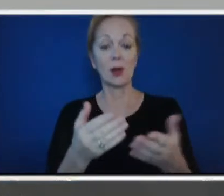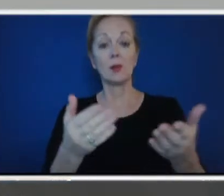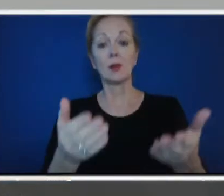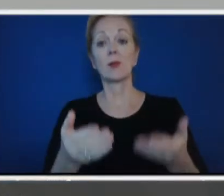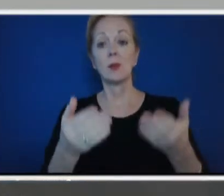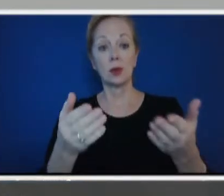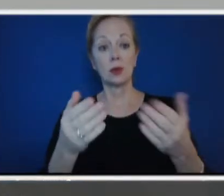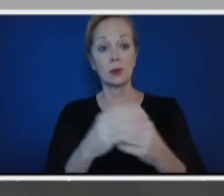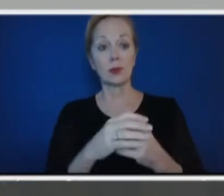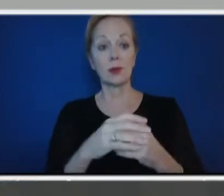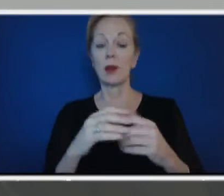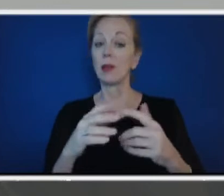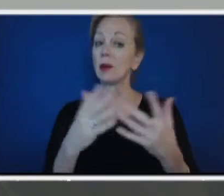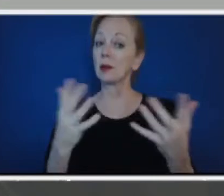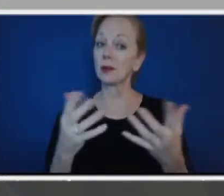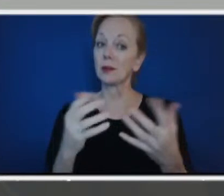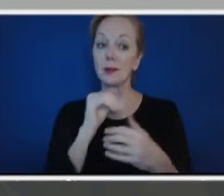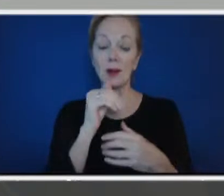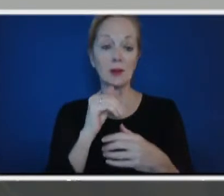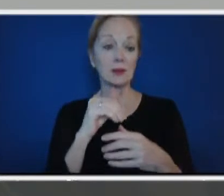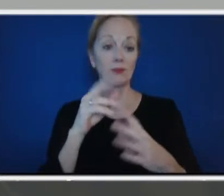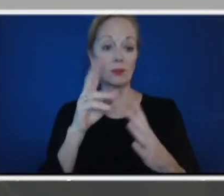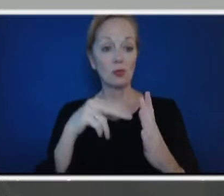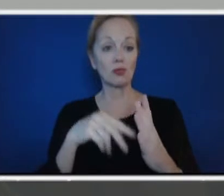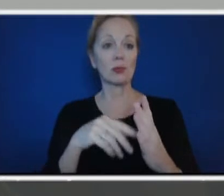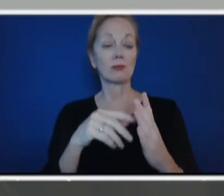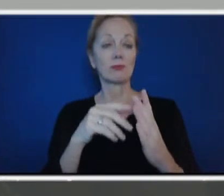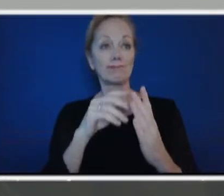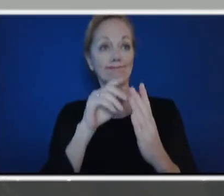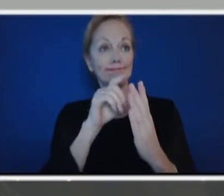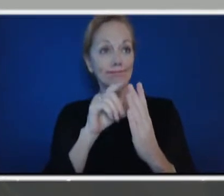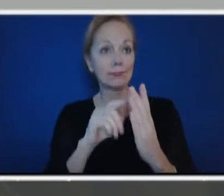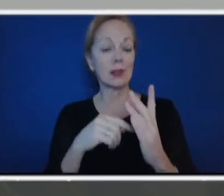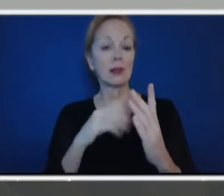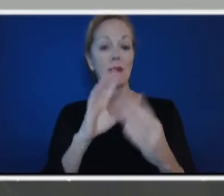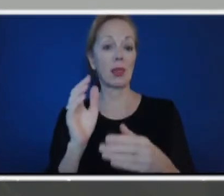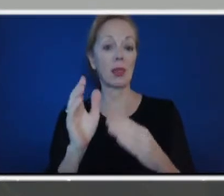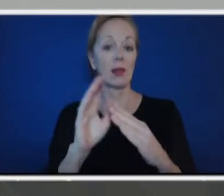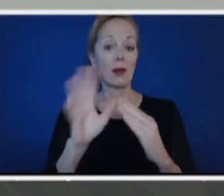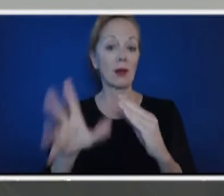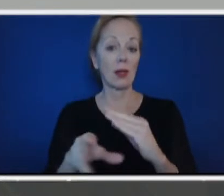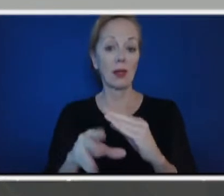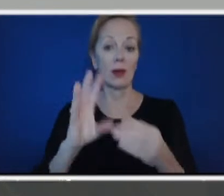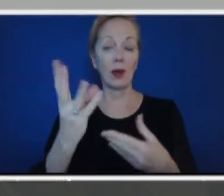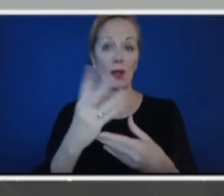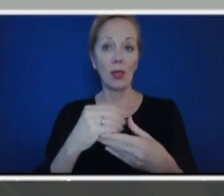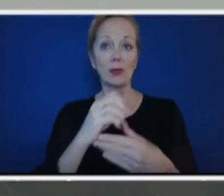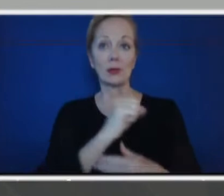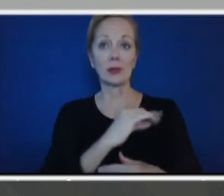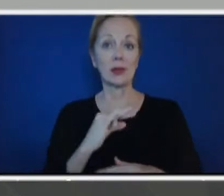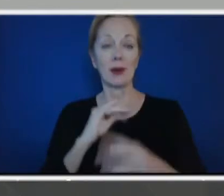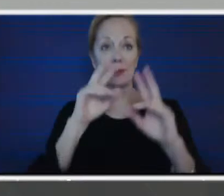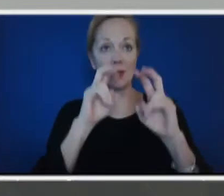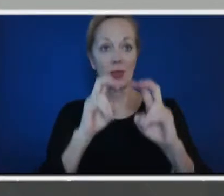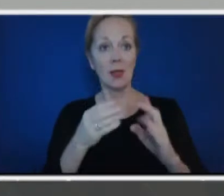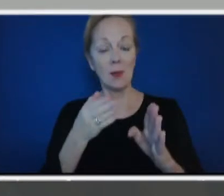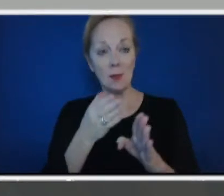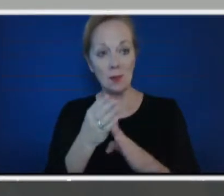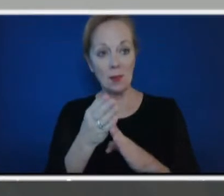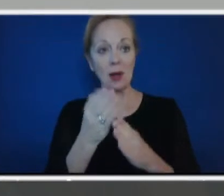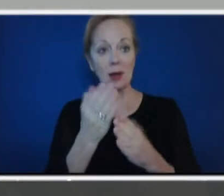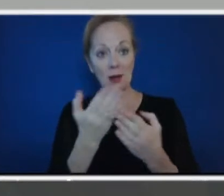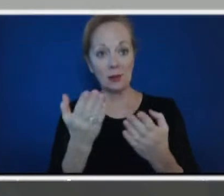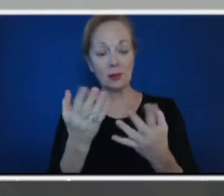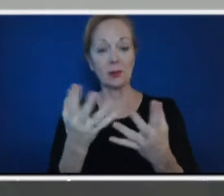there's lots on here. I'm not going to read these verbatim. They are included also in your staff analyses, but some of the main items are for